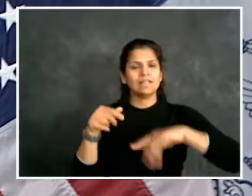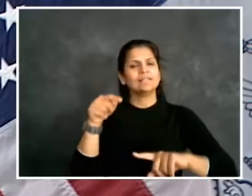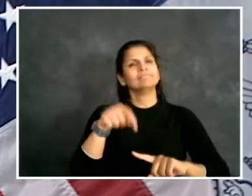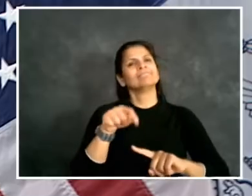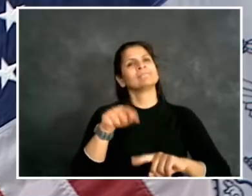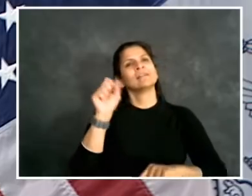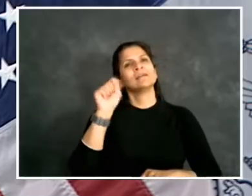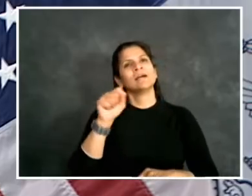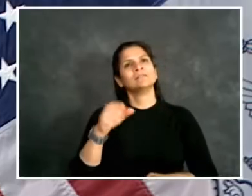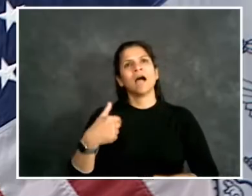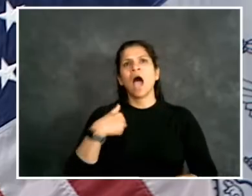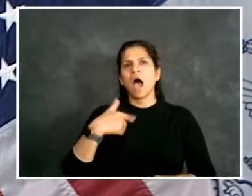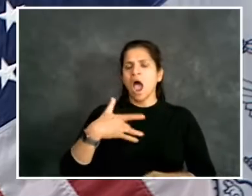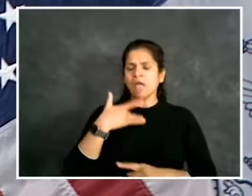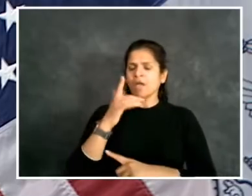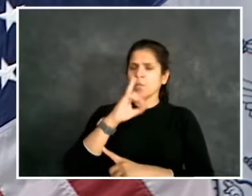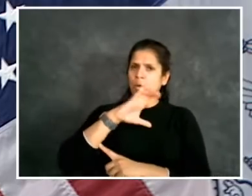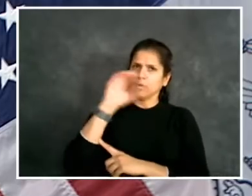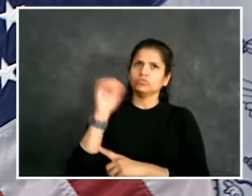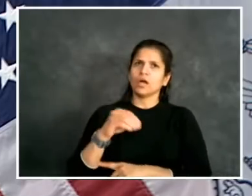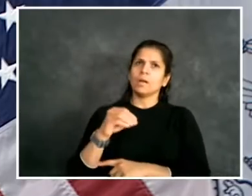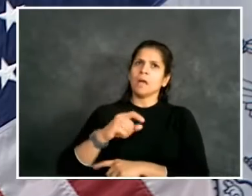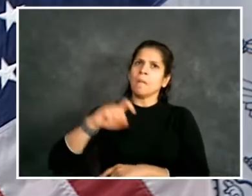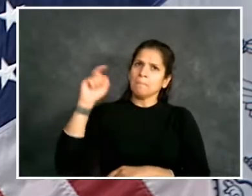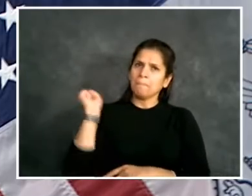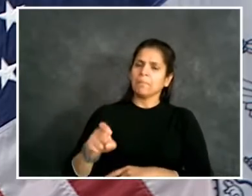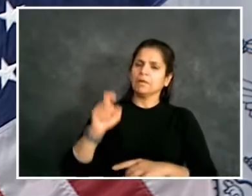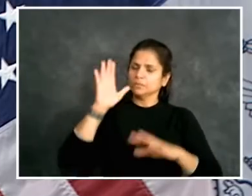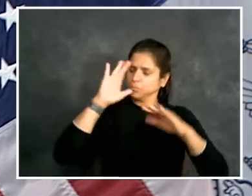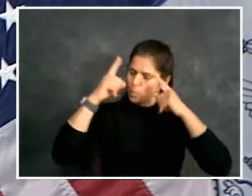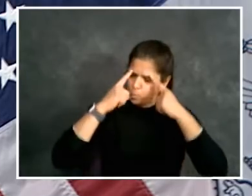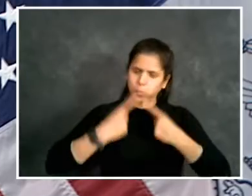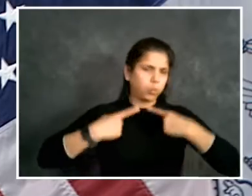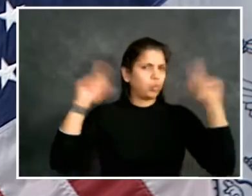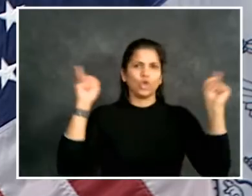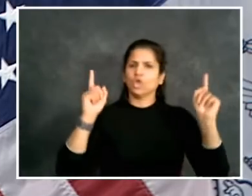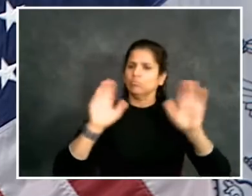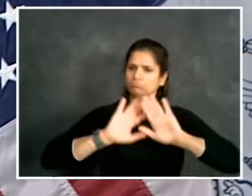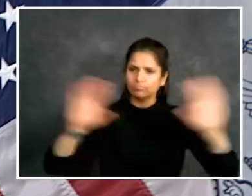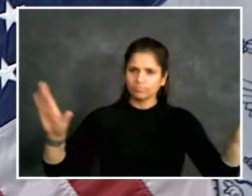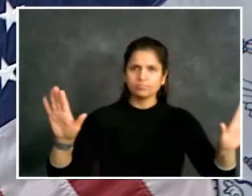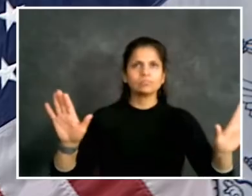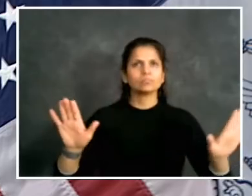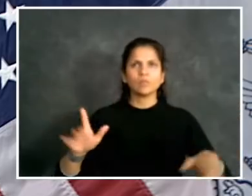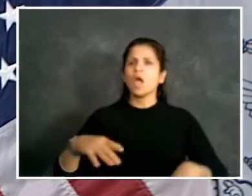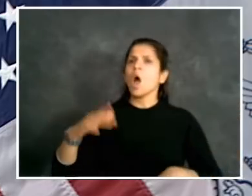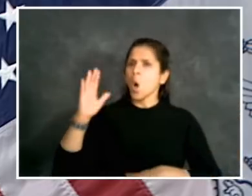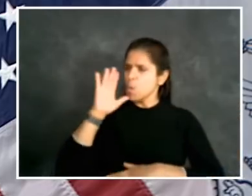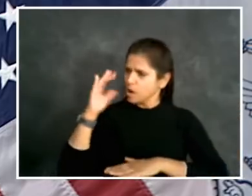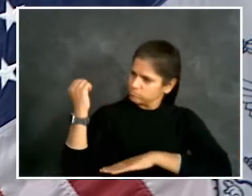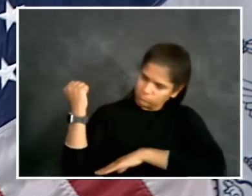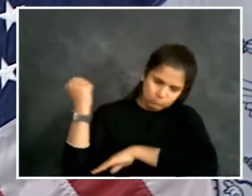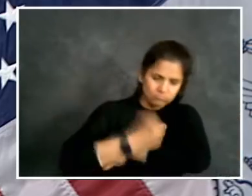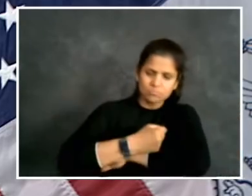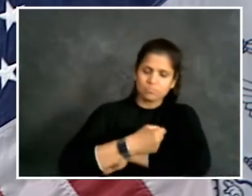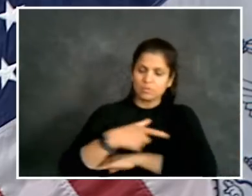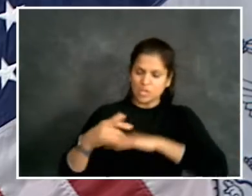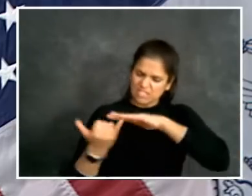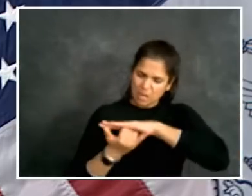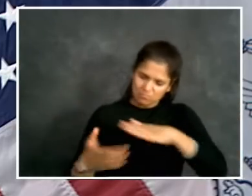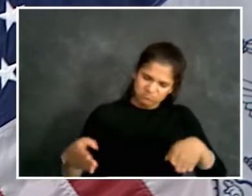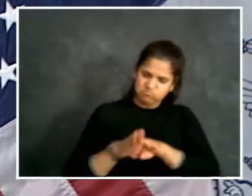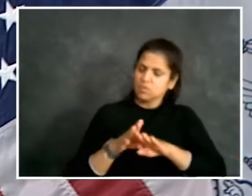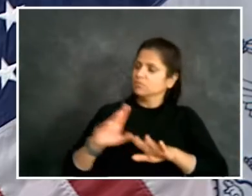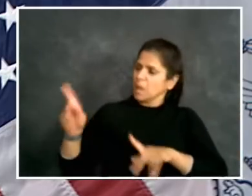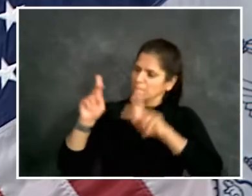workers. It's proven to be very, very effective, both above ground and in the subways. But the problem has been when homeless individuals are able to just